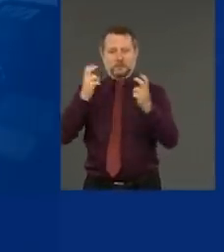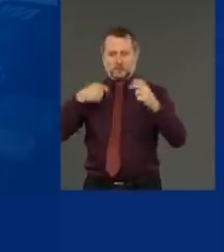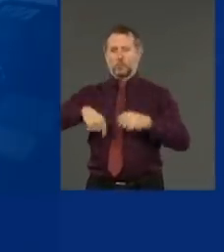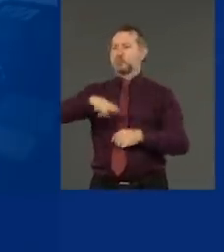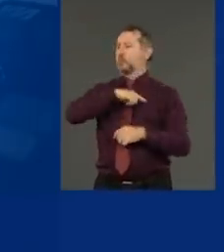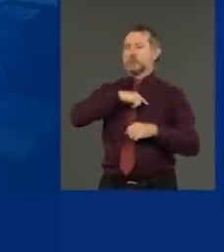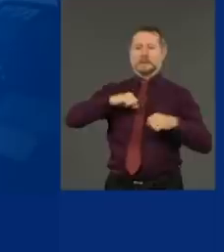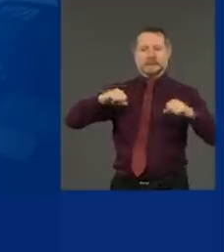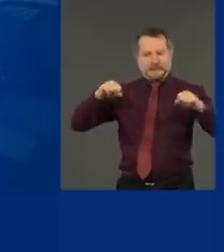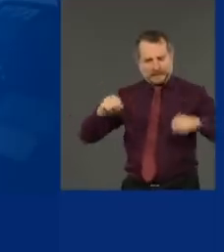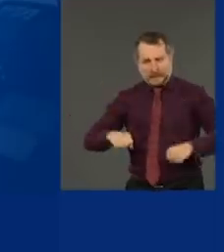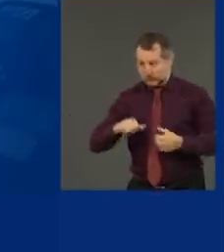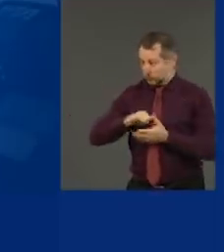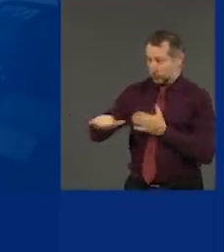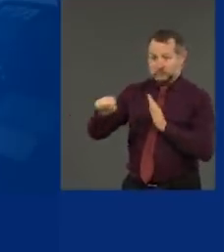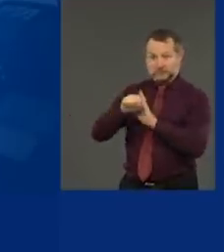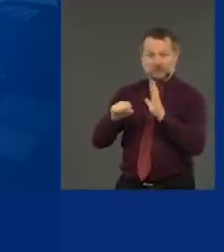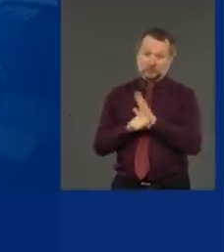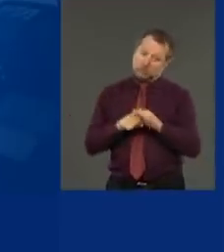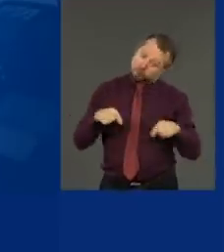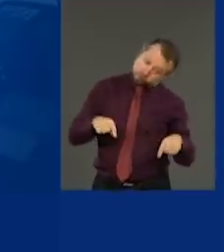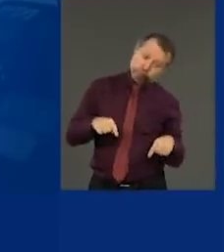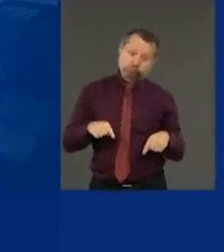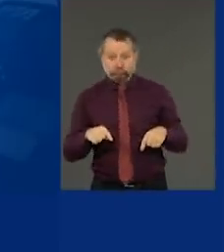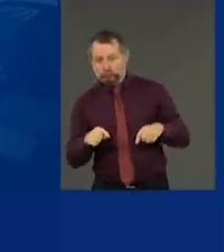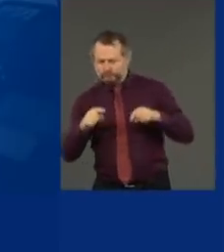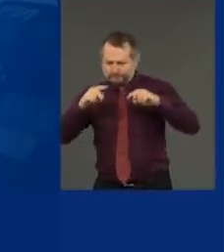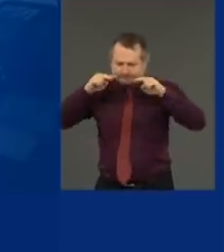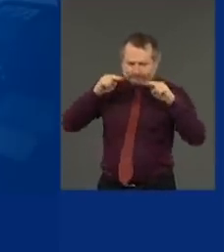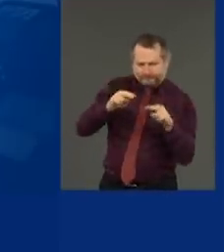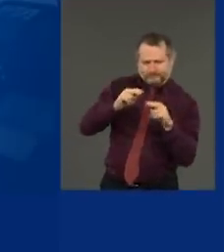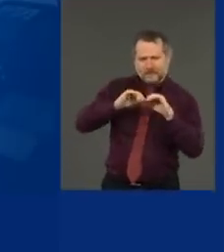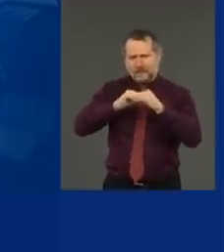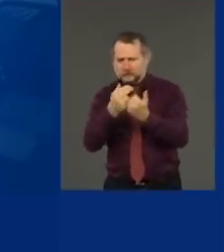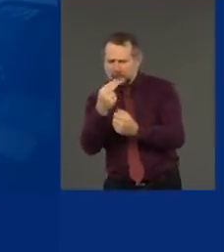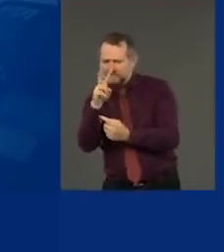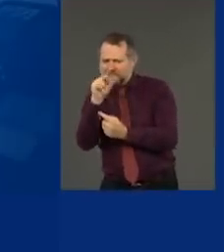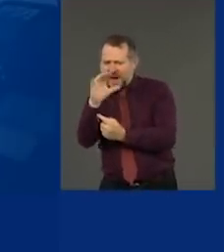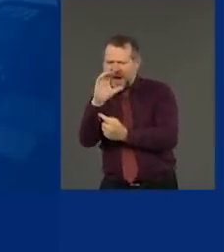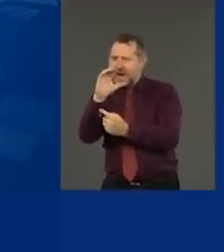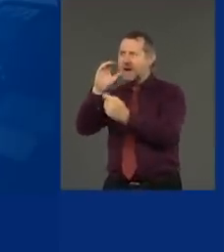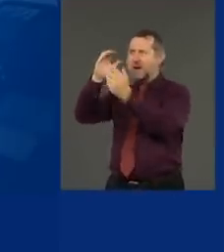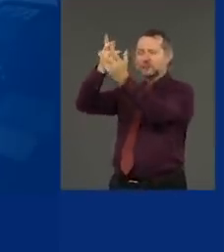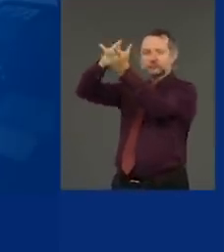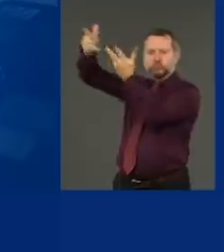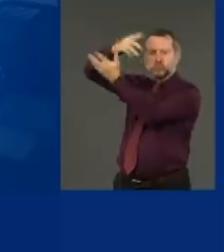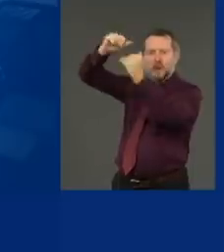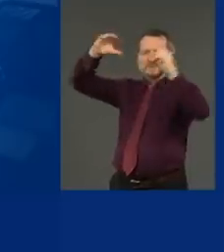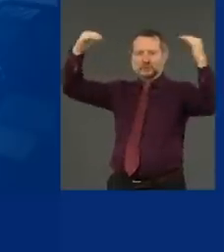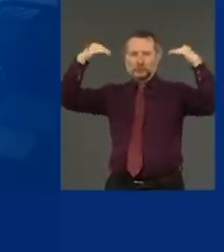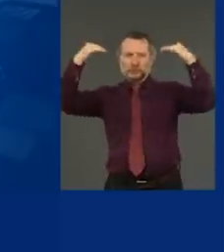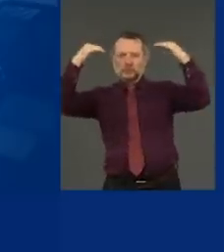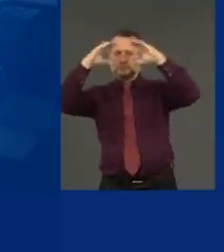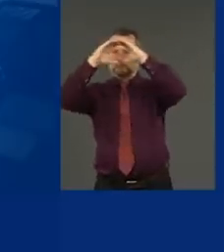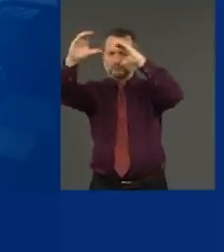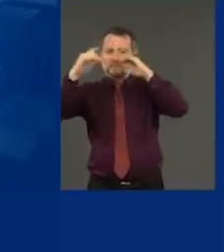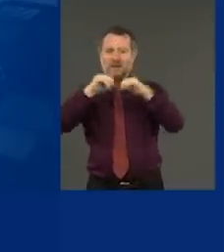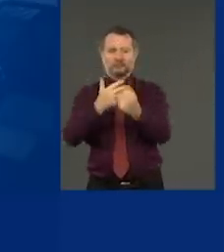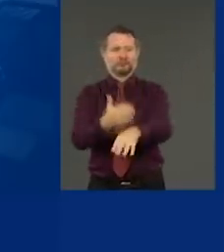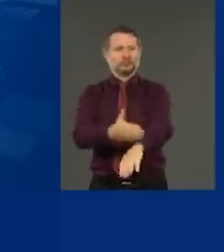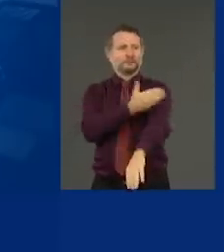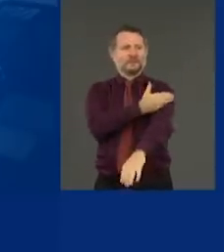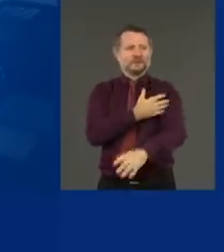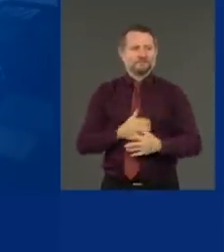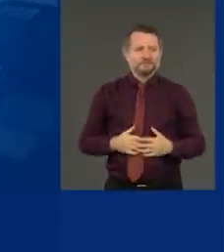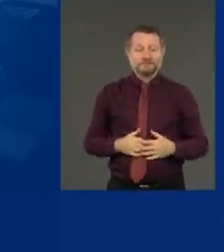York with the HVAC systems and the filtration. The gyms can open as soon as